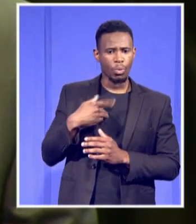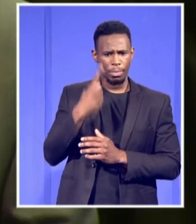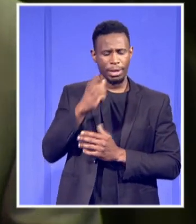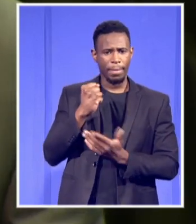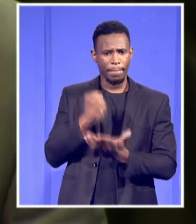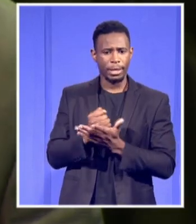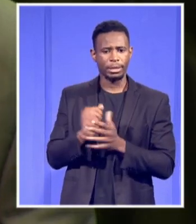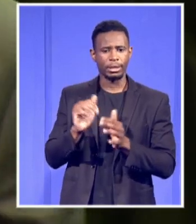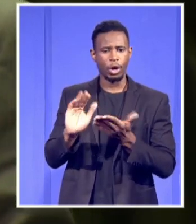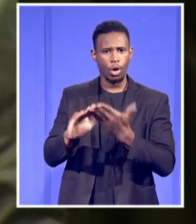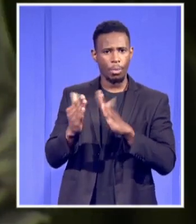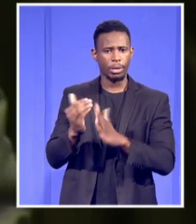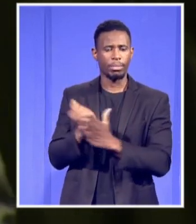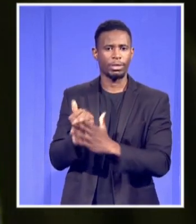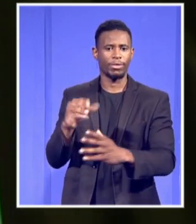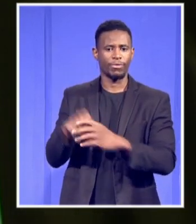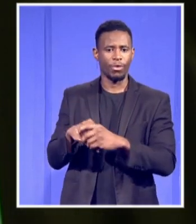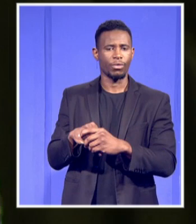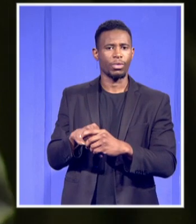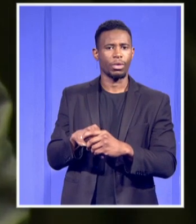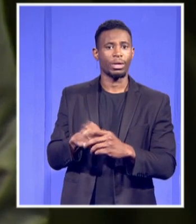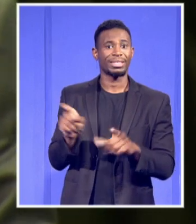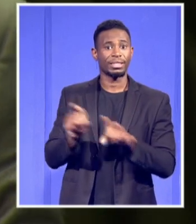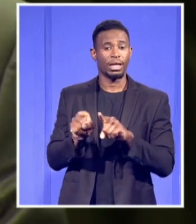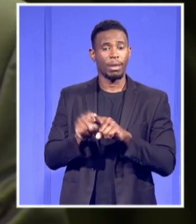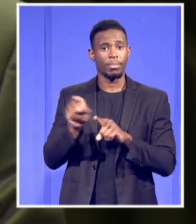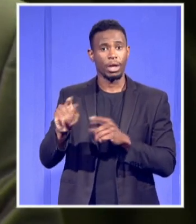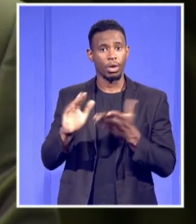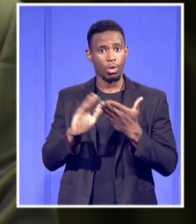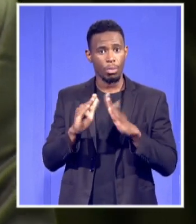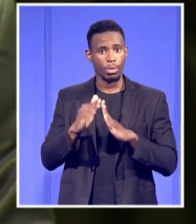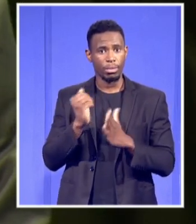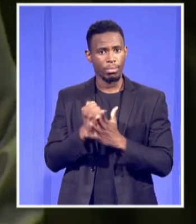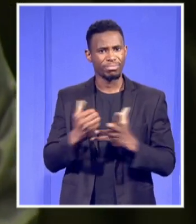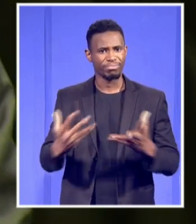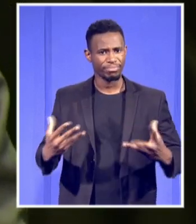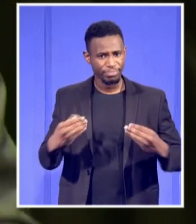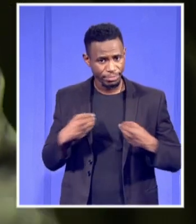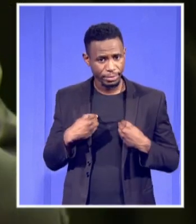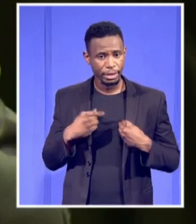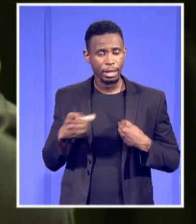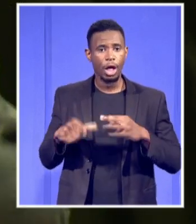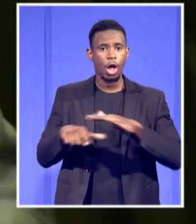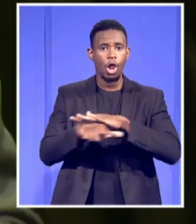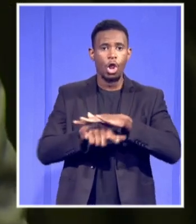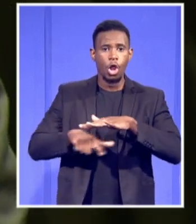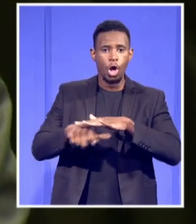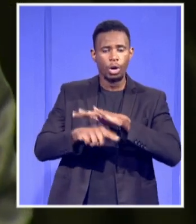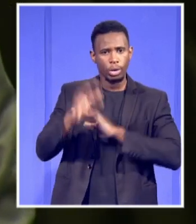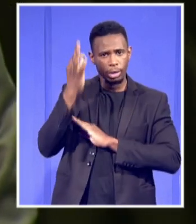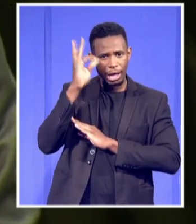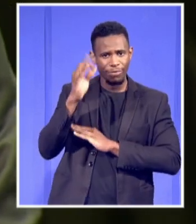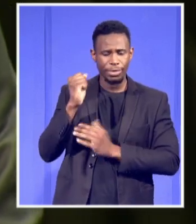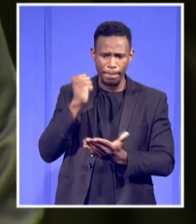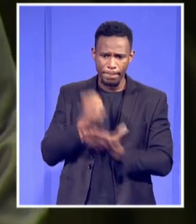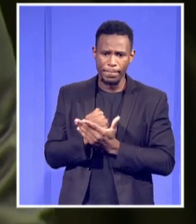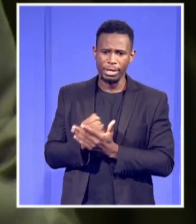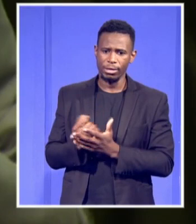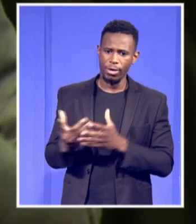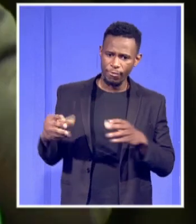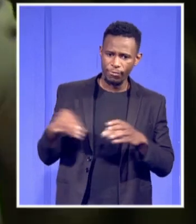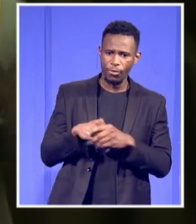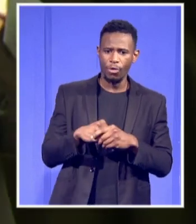The community must accept, and the local people, the local governments must be part and parcel